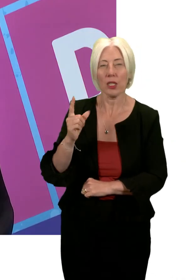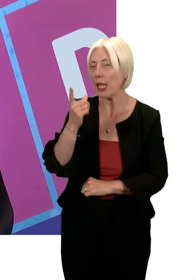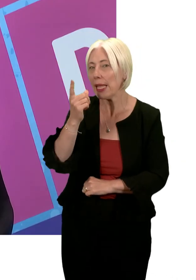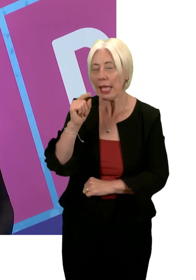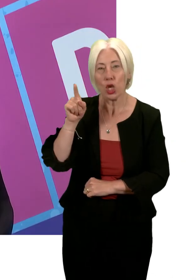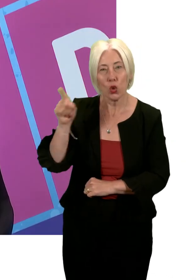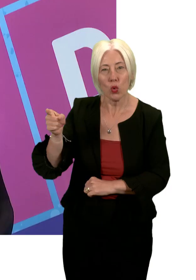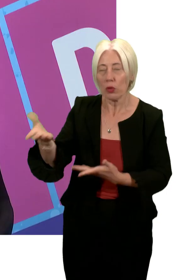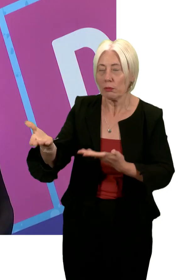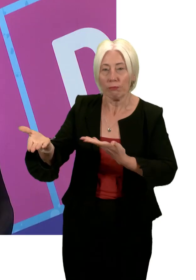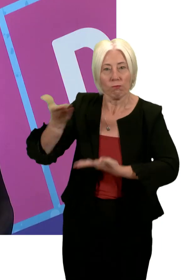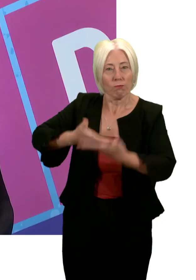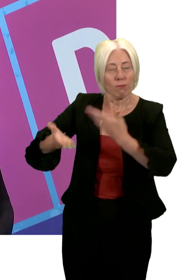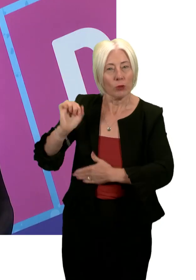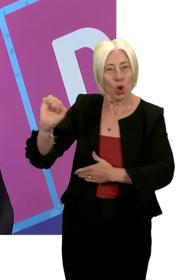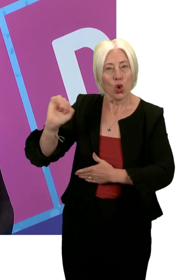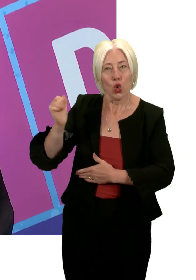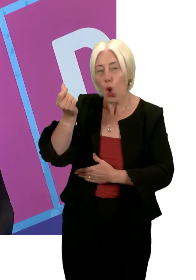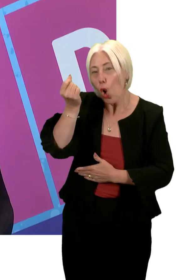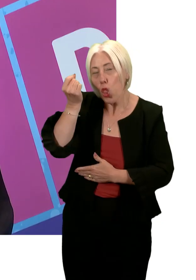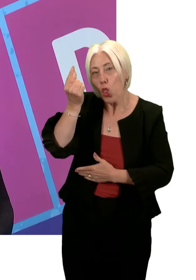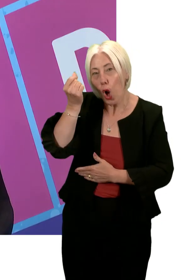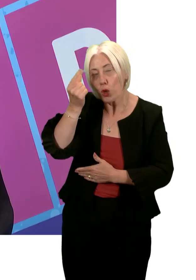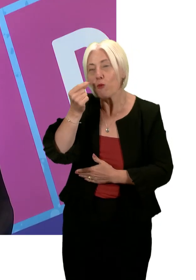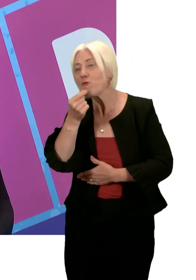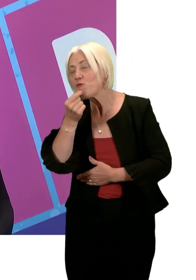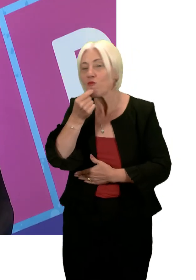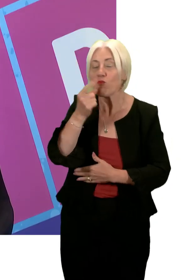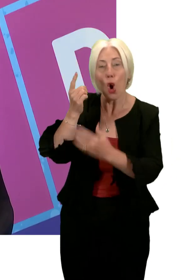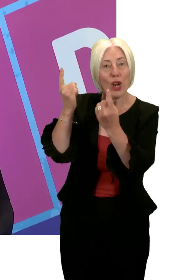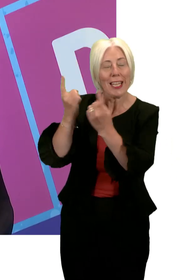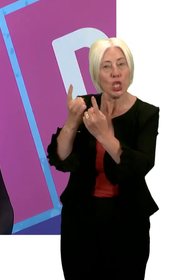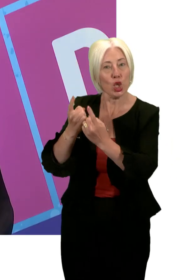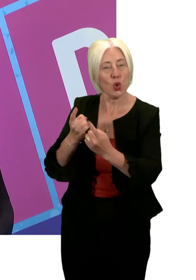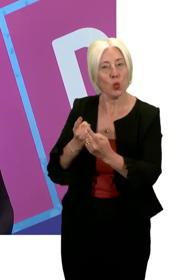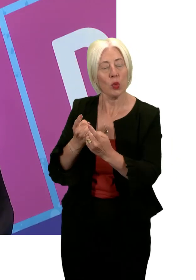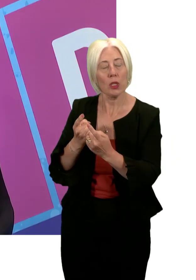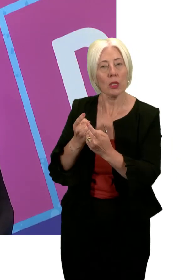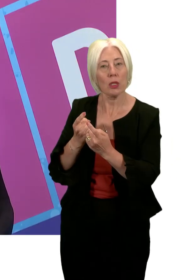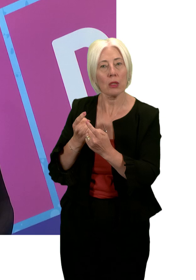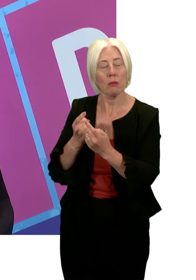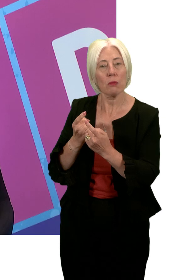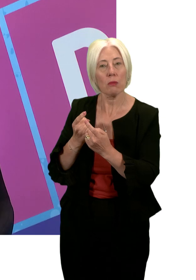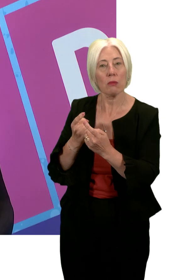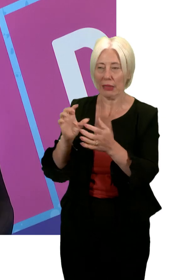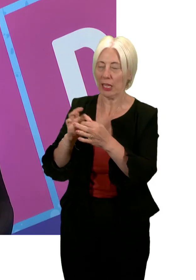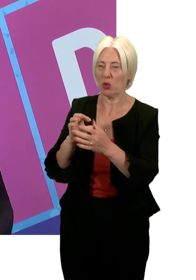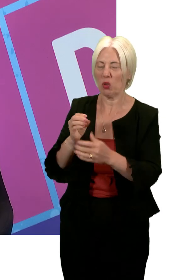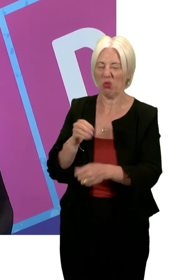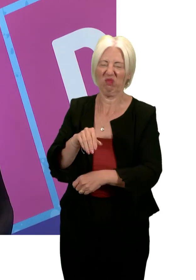of what your thoughts are around some of the issues that are coming up regarding junk